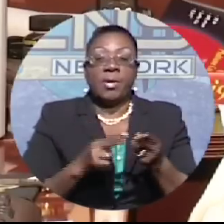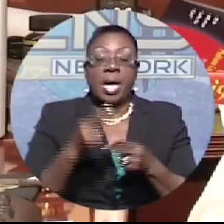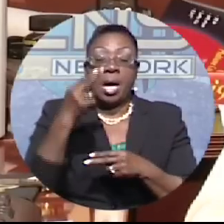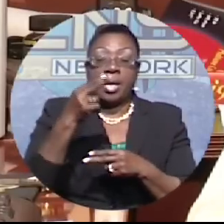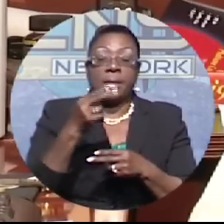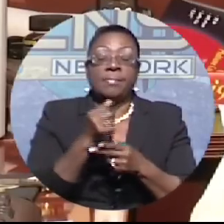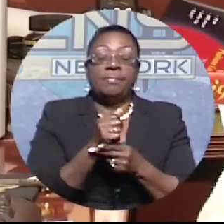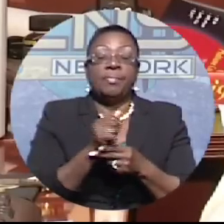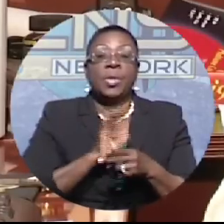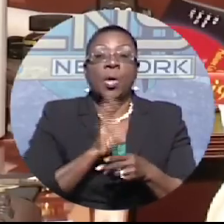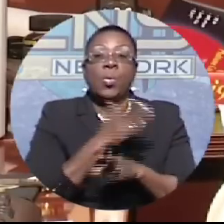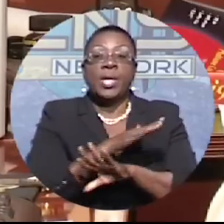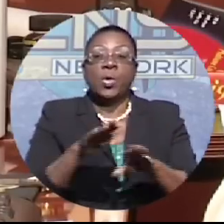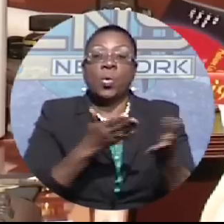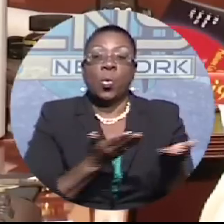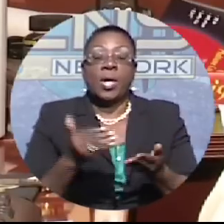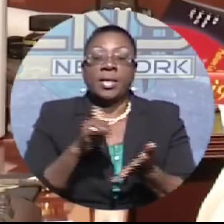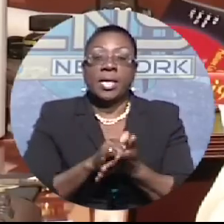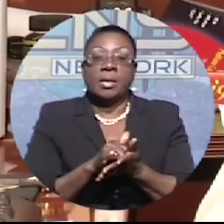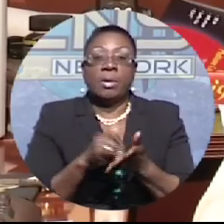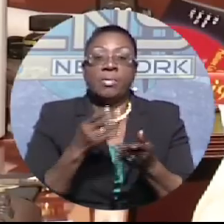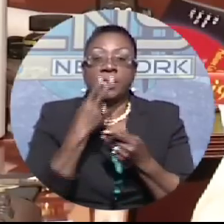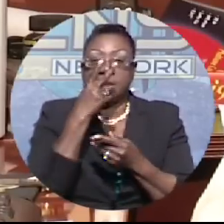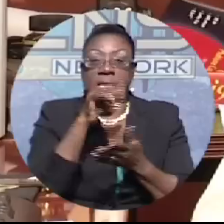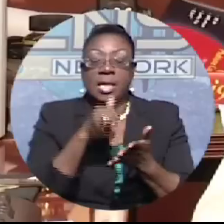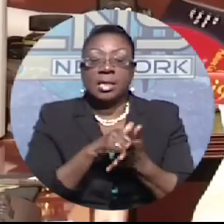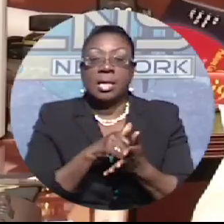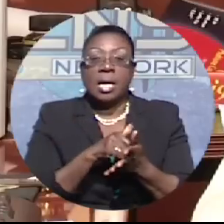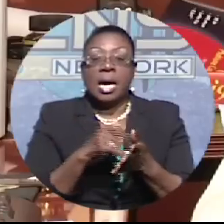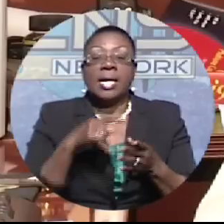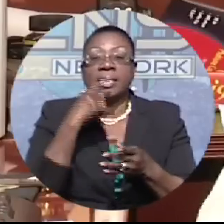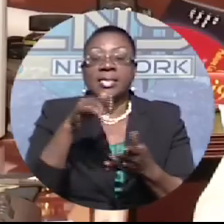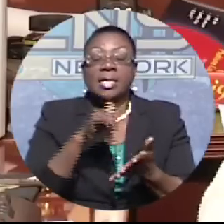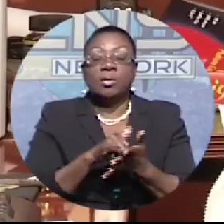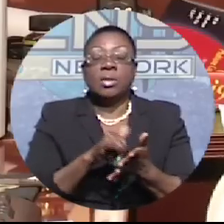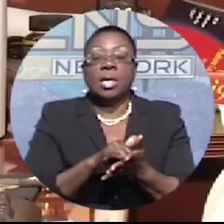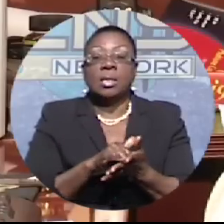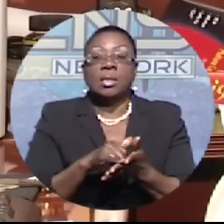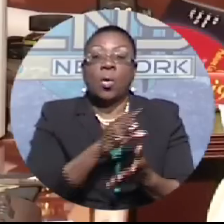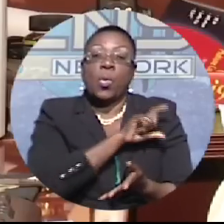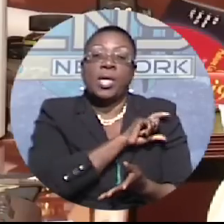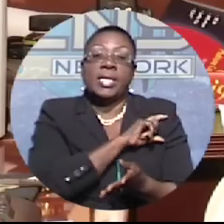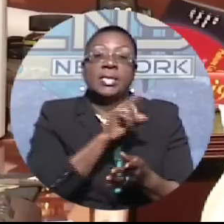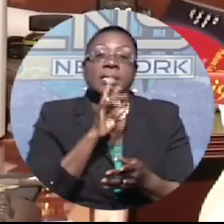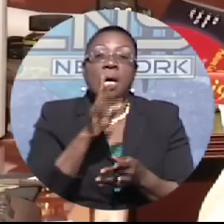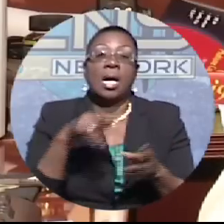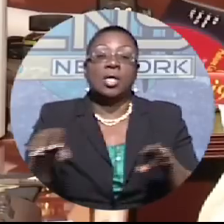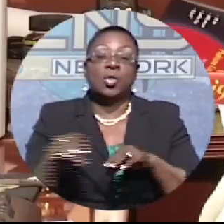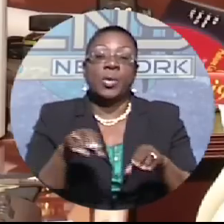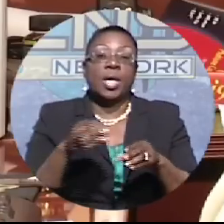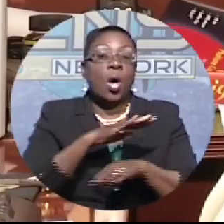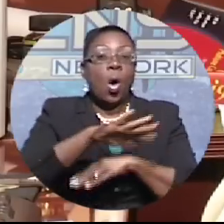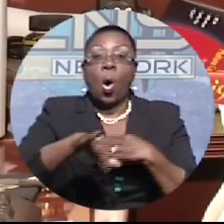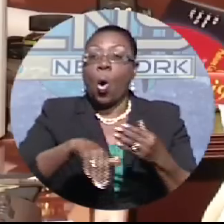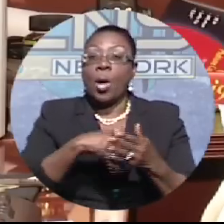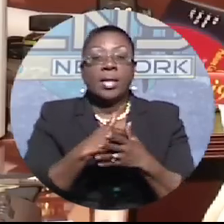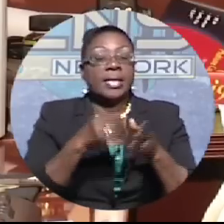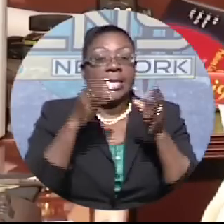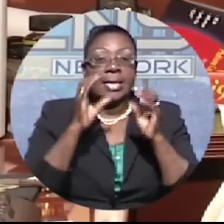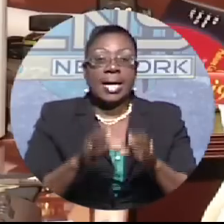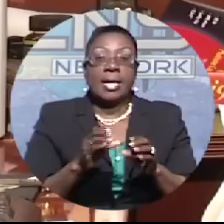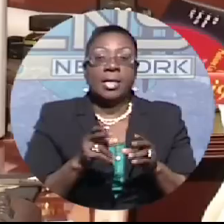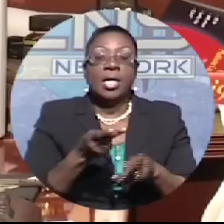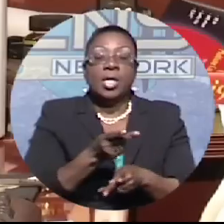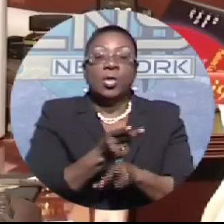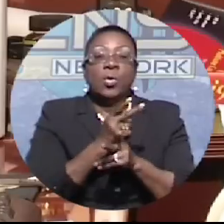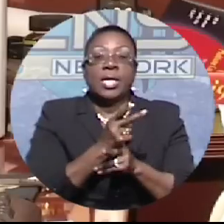And we don't like that when we see it. But I can reassure you that the officers are doing the utmost right now to keep